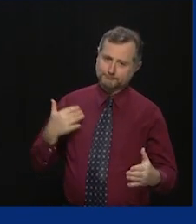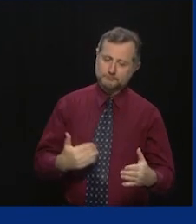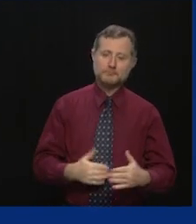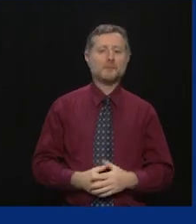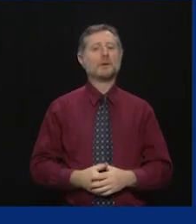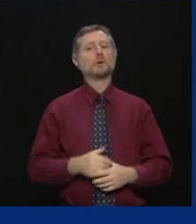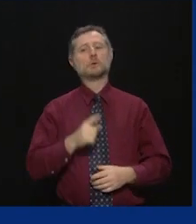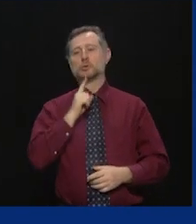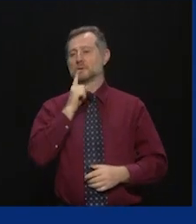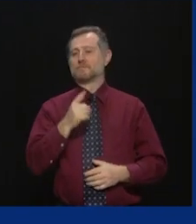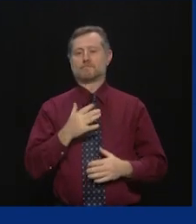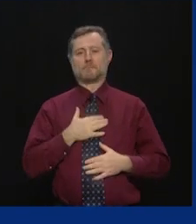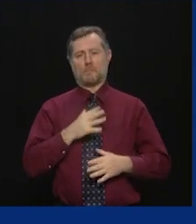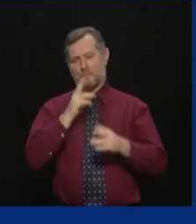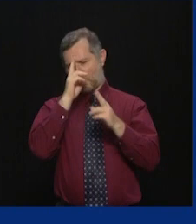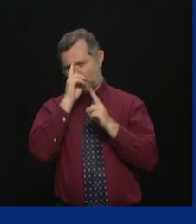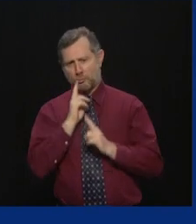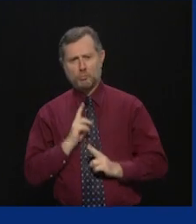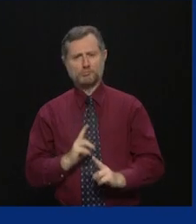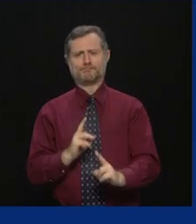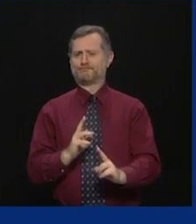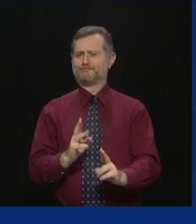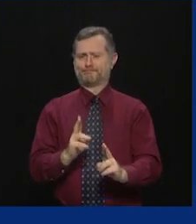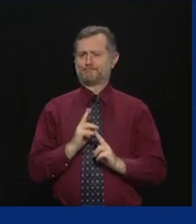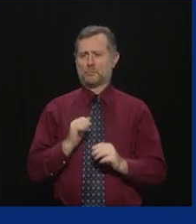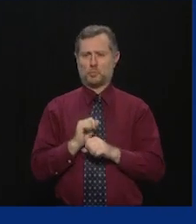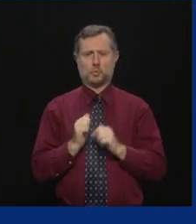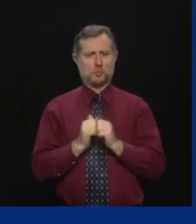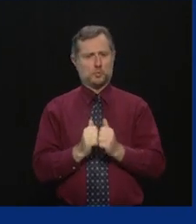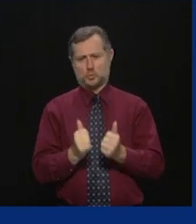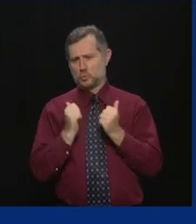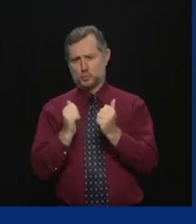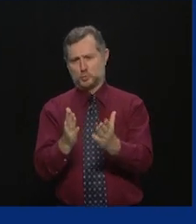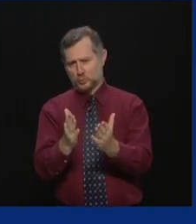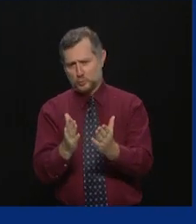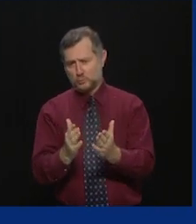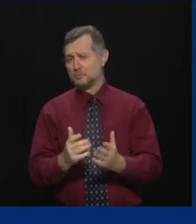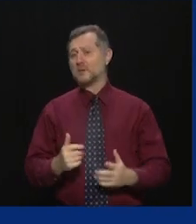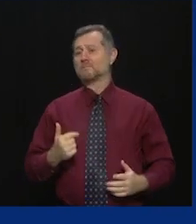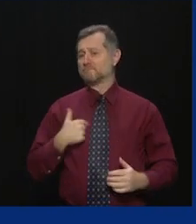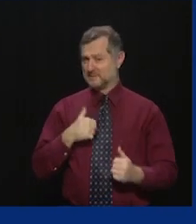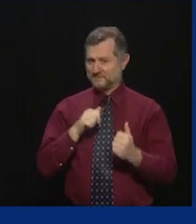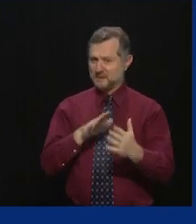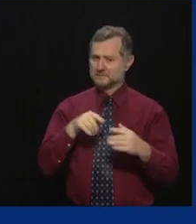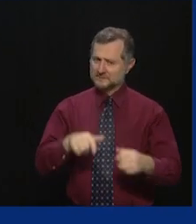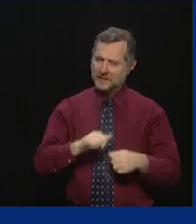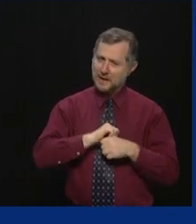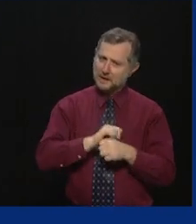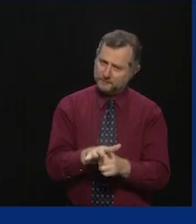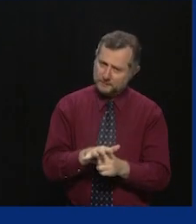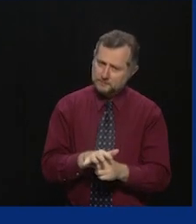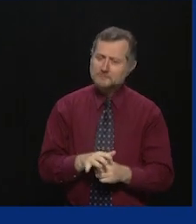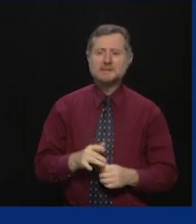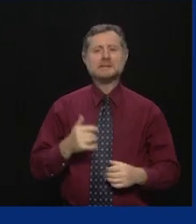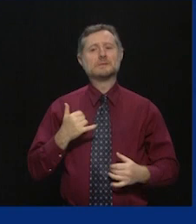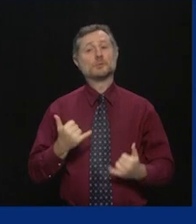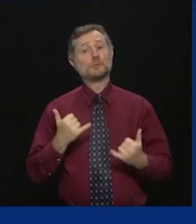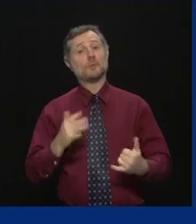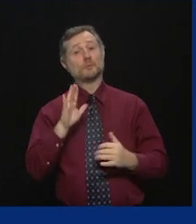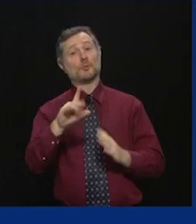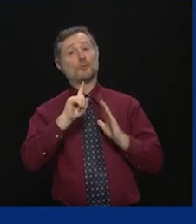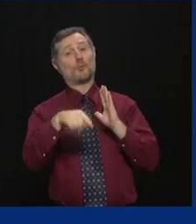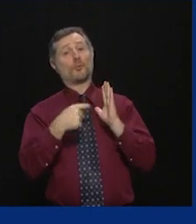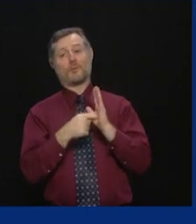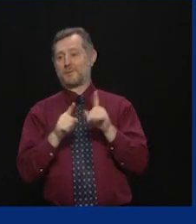my honor and privilege to work side by side with you as we fight the pandemic, and now in your role as governor to work with you to